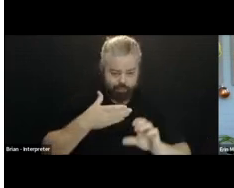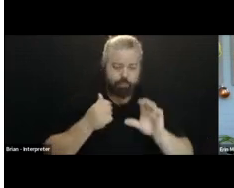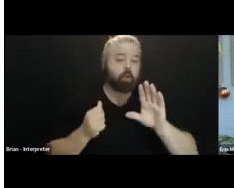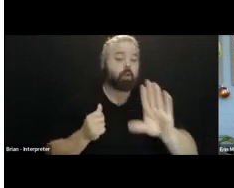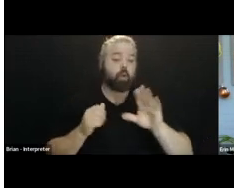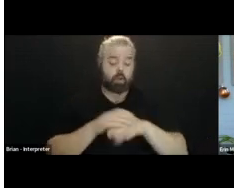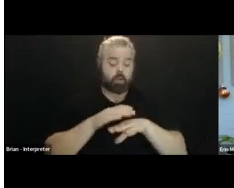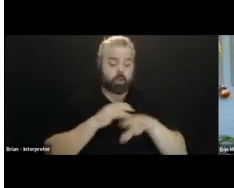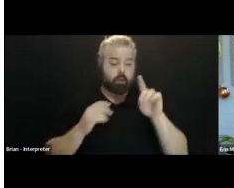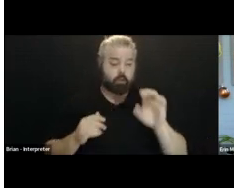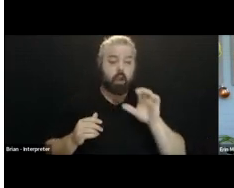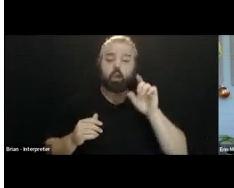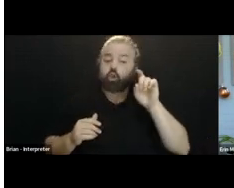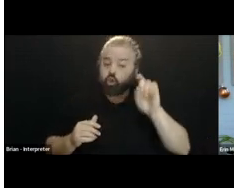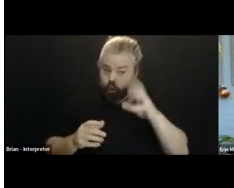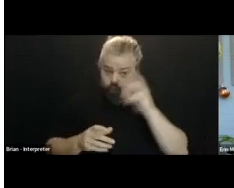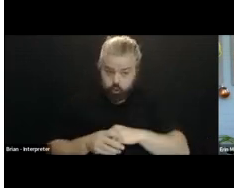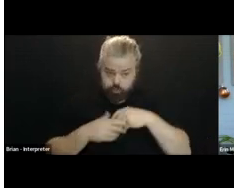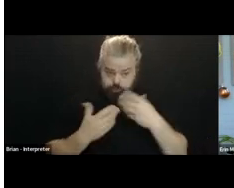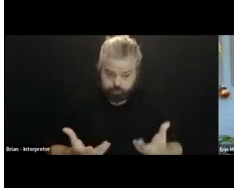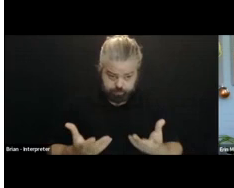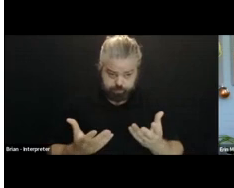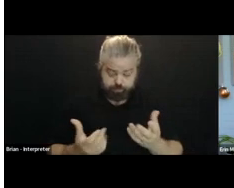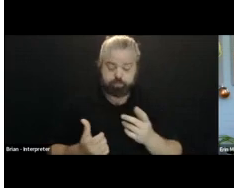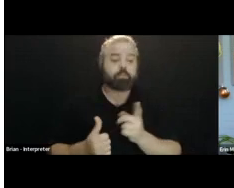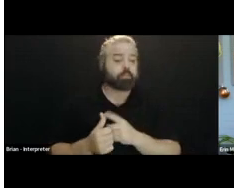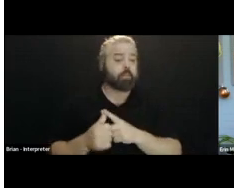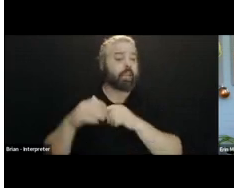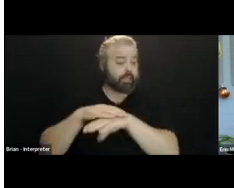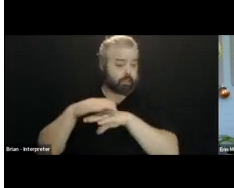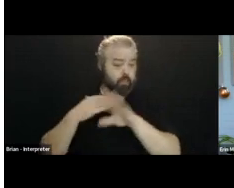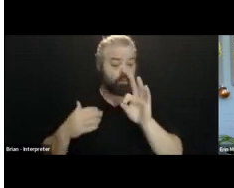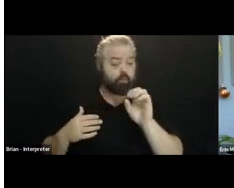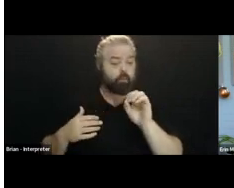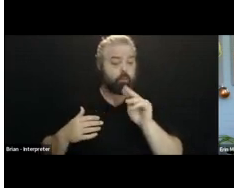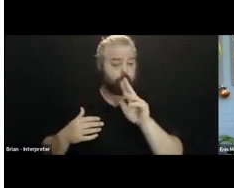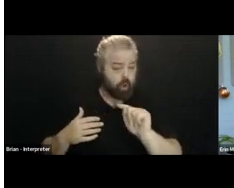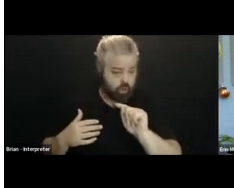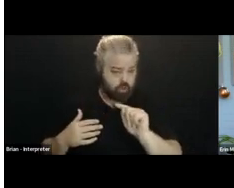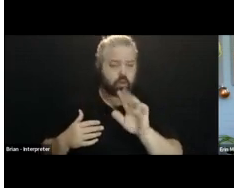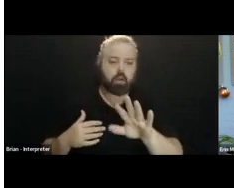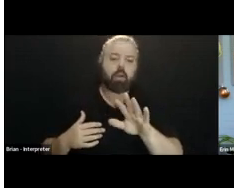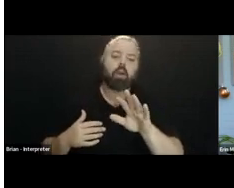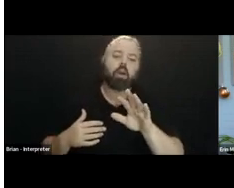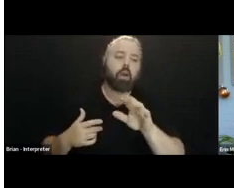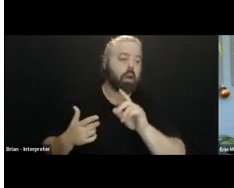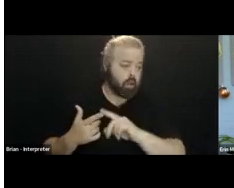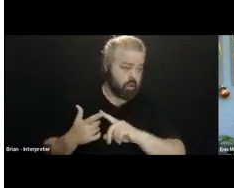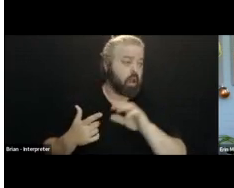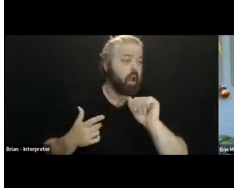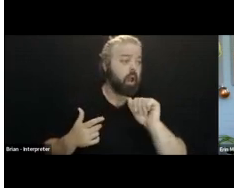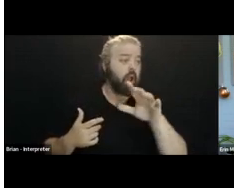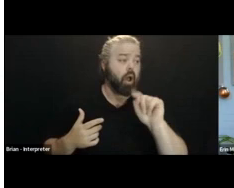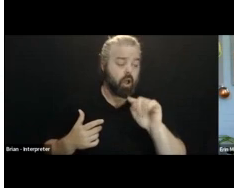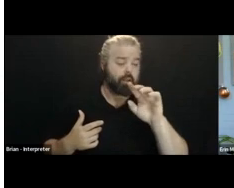documents should include accessible fonts. Please put alt text and meaningful descriptions with